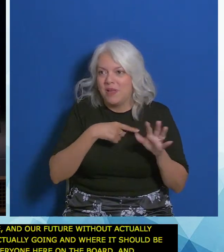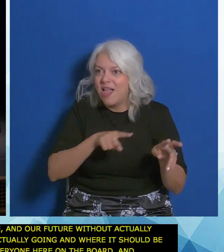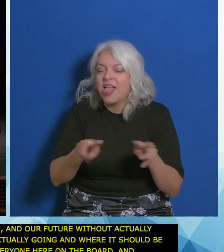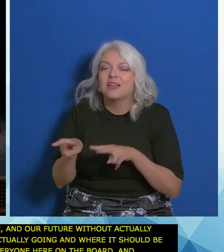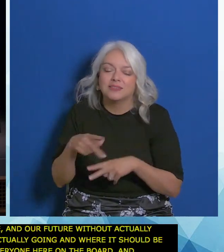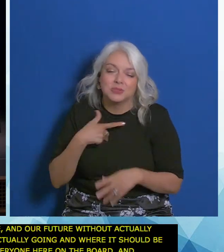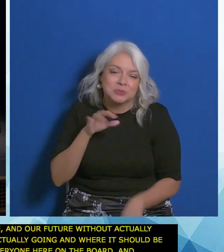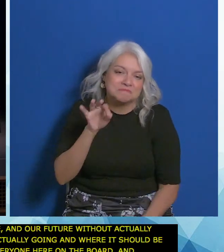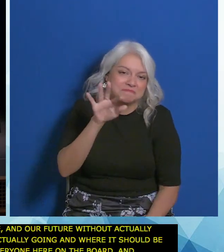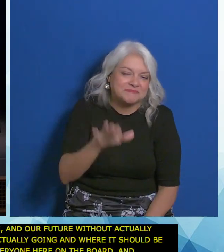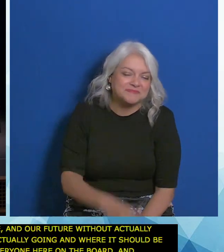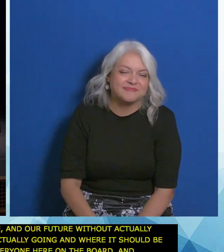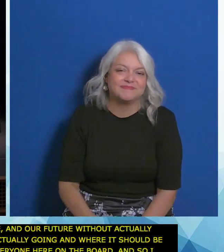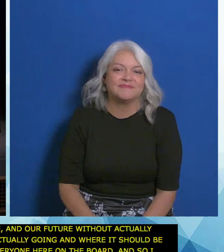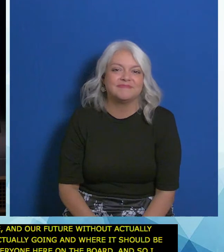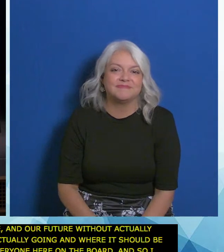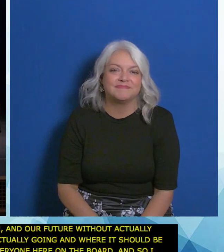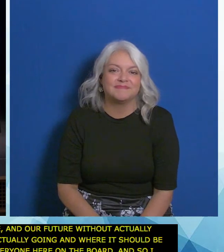just like to put that out there.